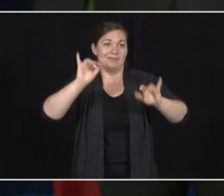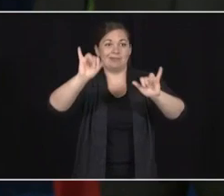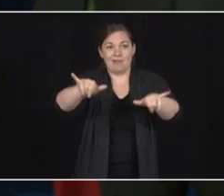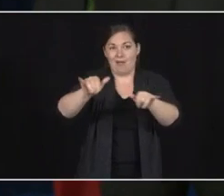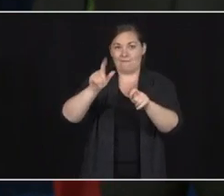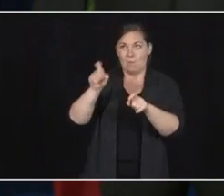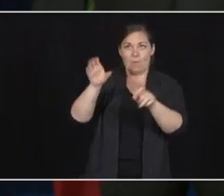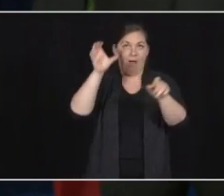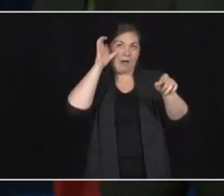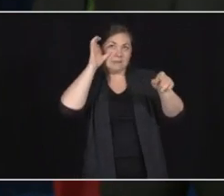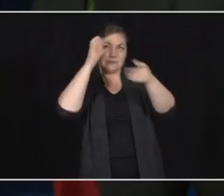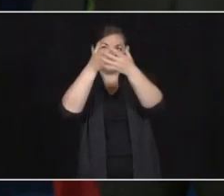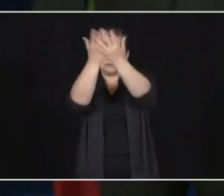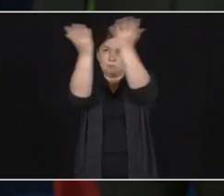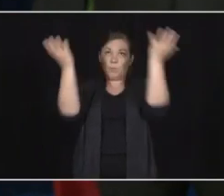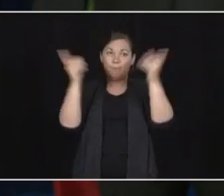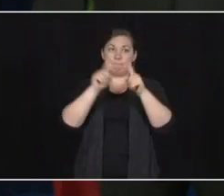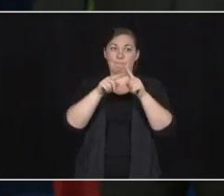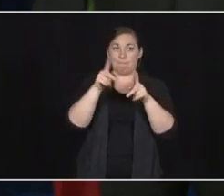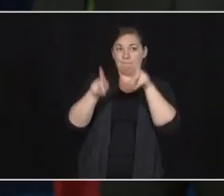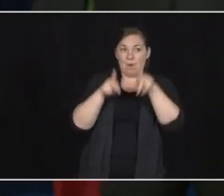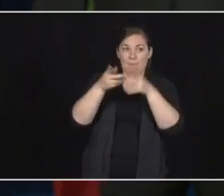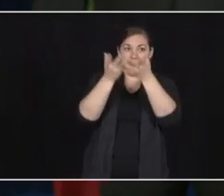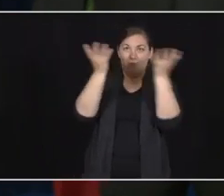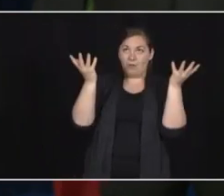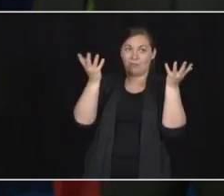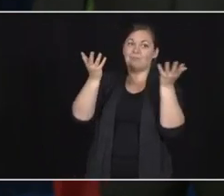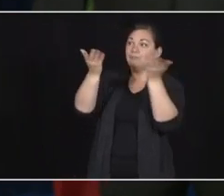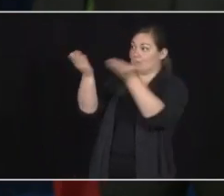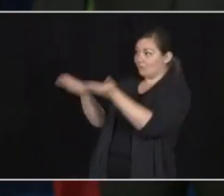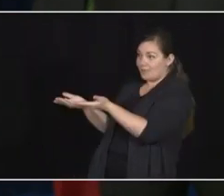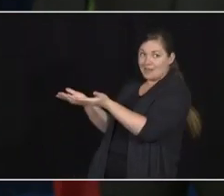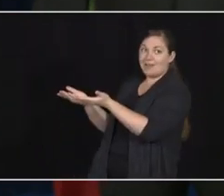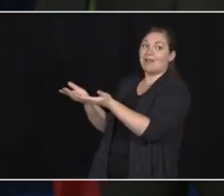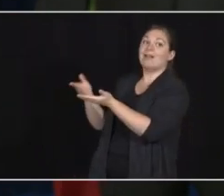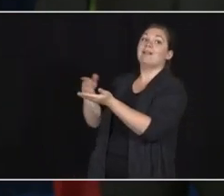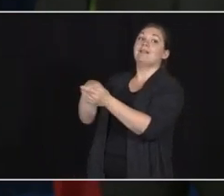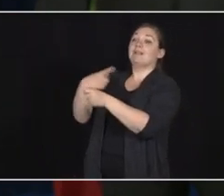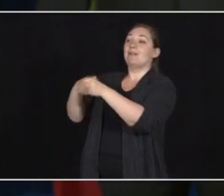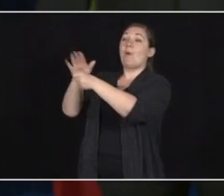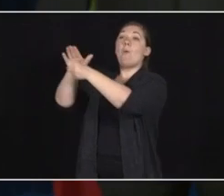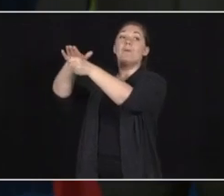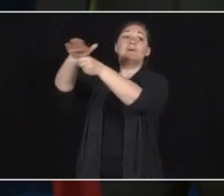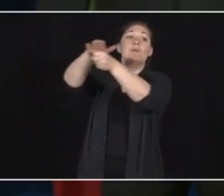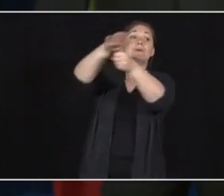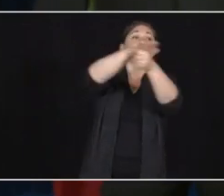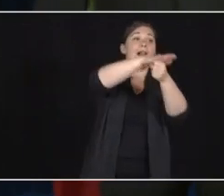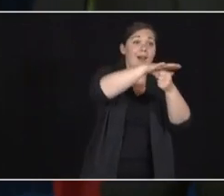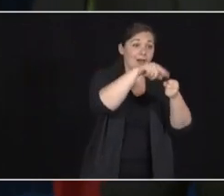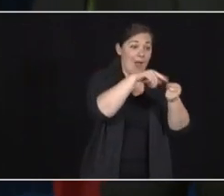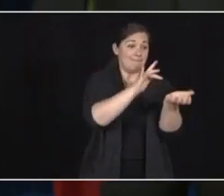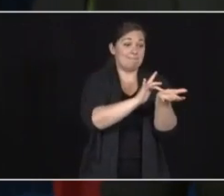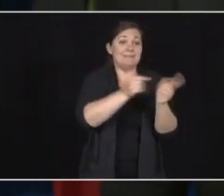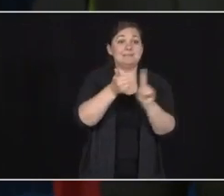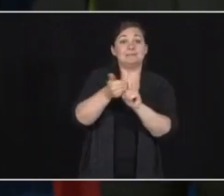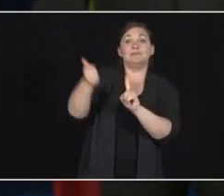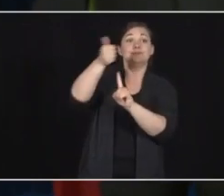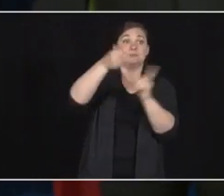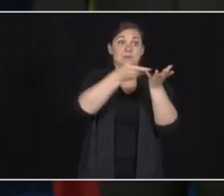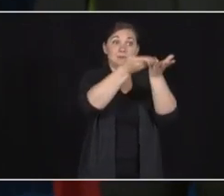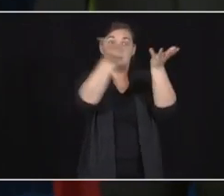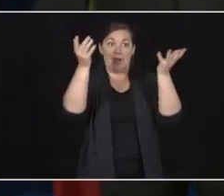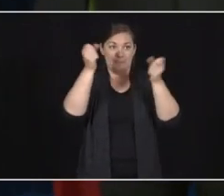regional information is very important, and the local medical officers of health can also make their own decisions based on their own